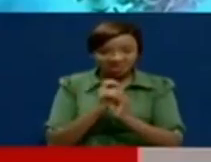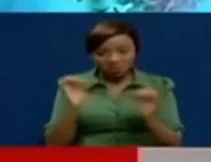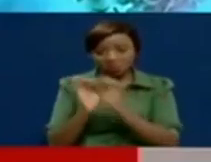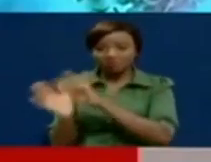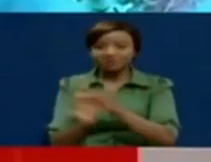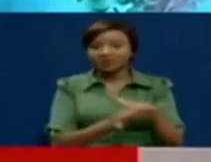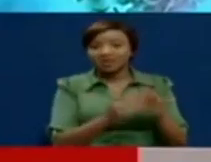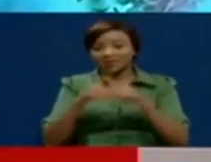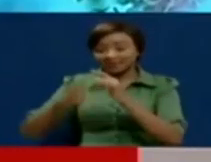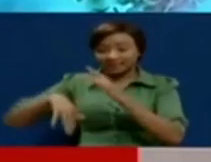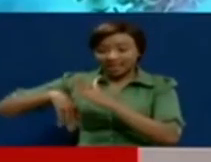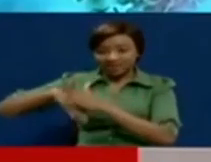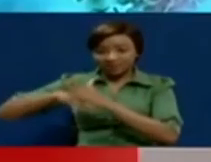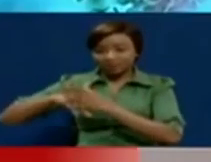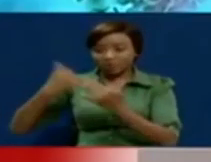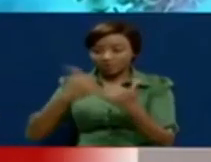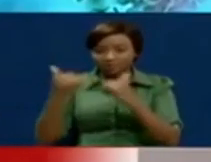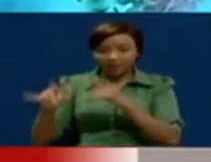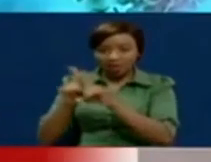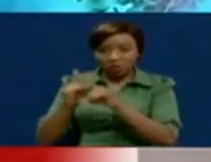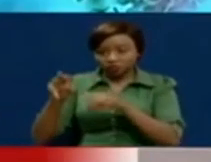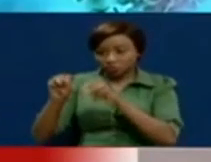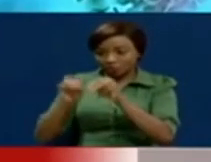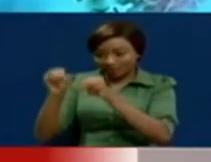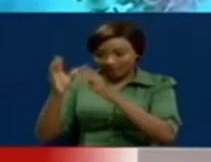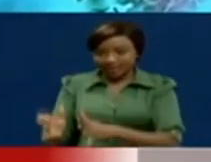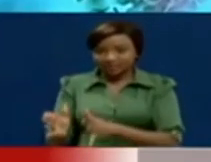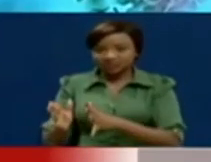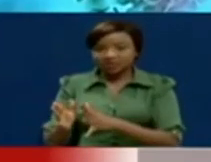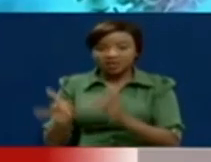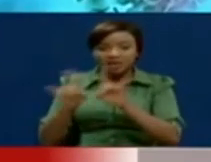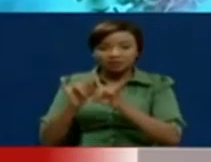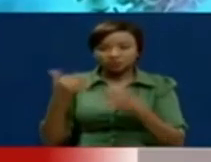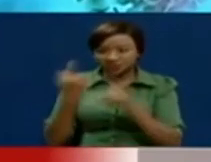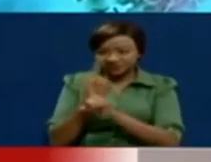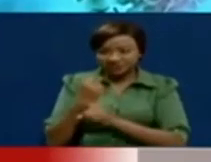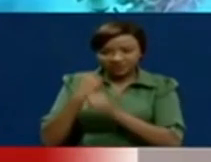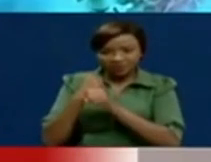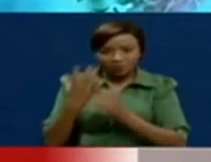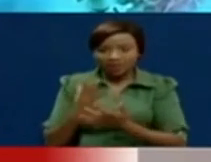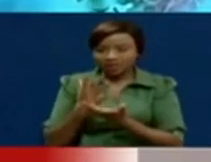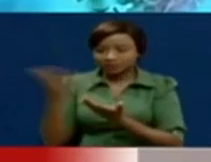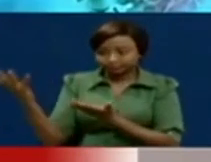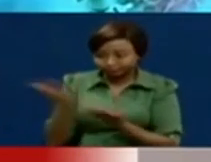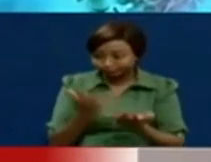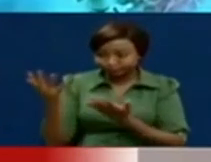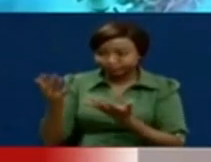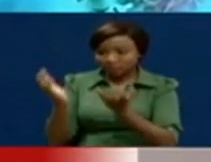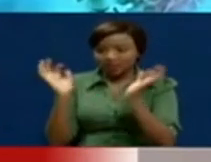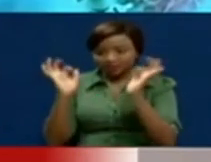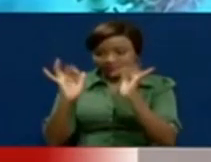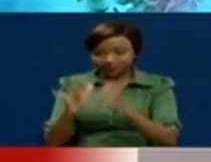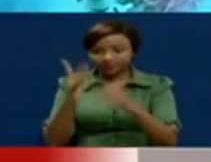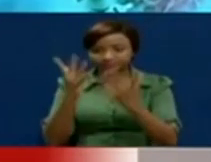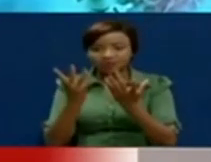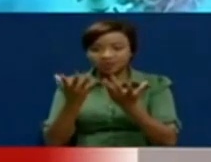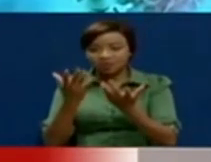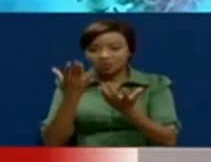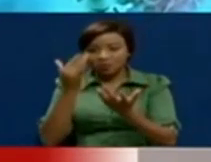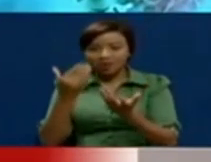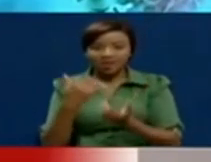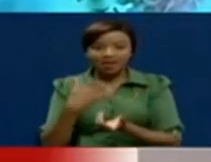Liverpool players manager Jurgen Klopp and backroom staff checked in and gathered online ahead of a